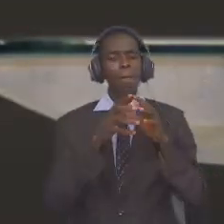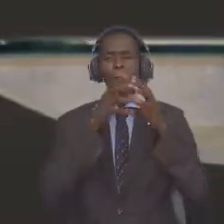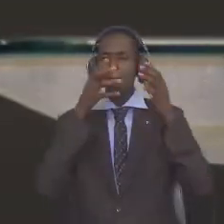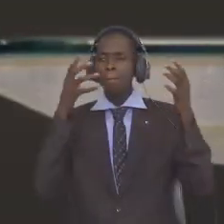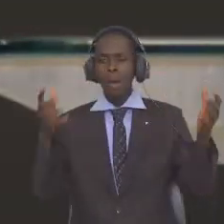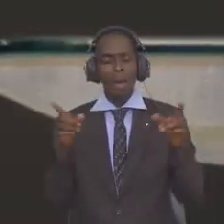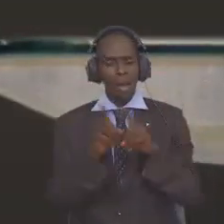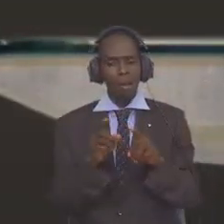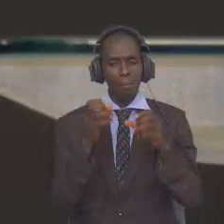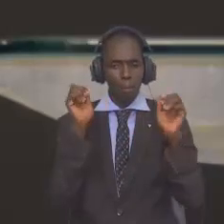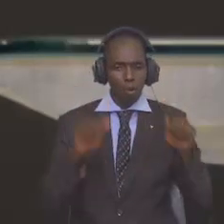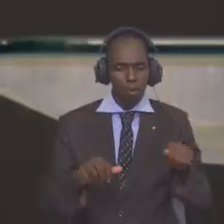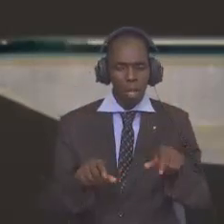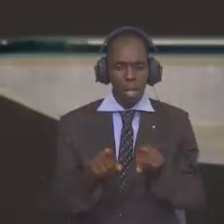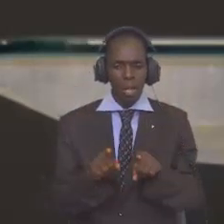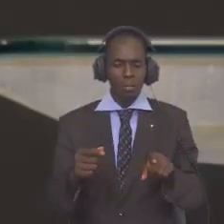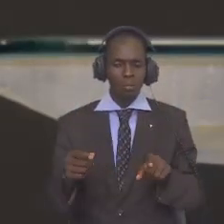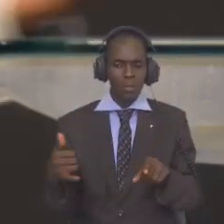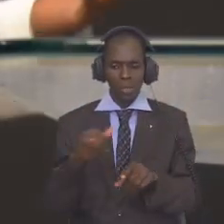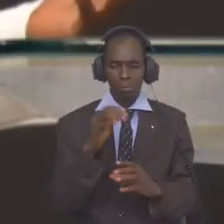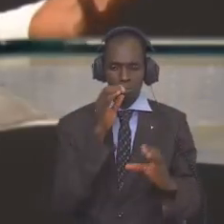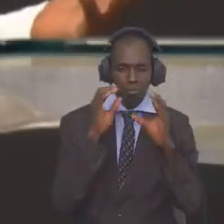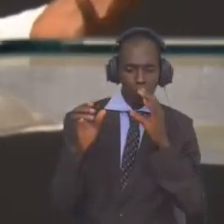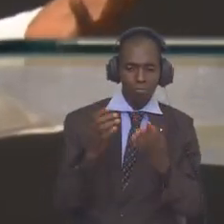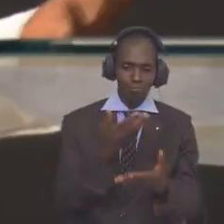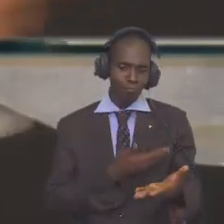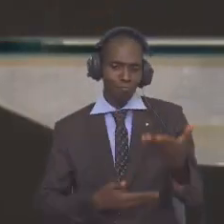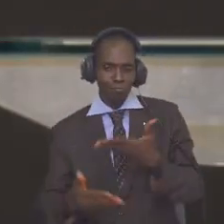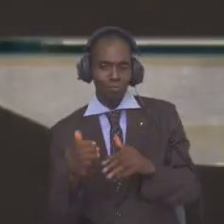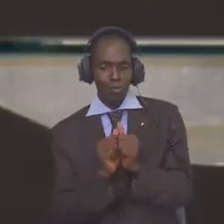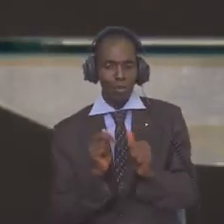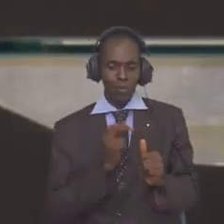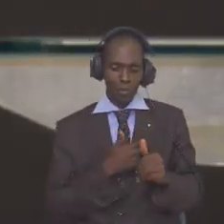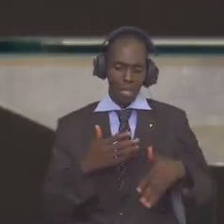they interact with us, how they connect with us, how they are happy with us.